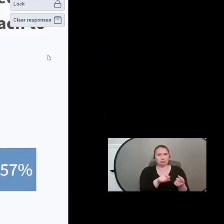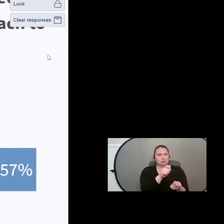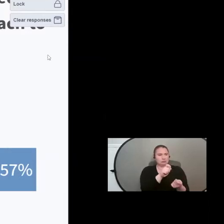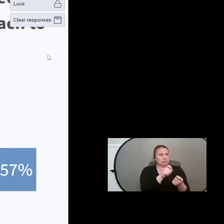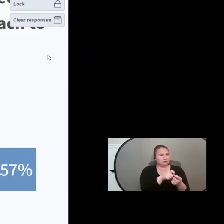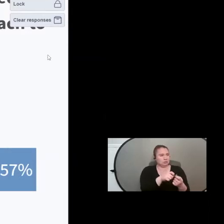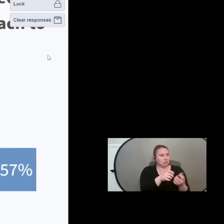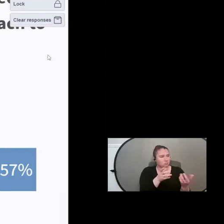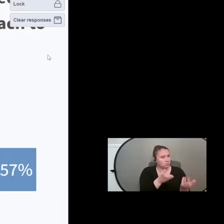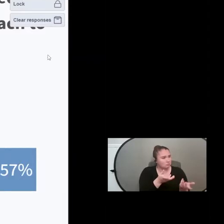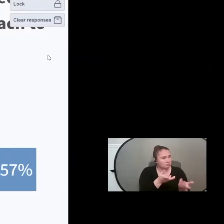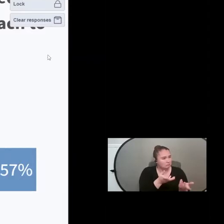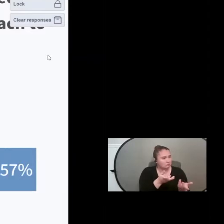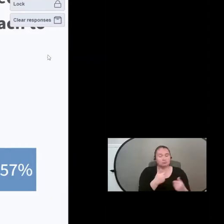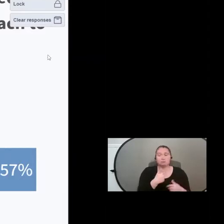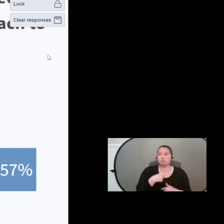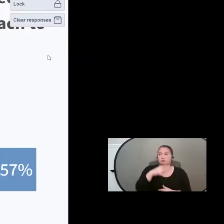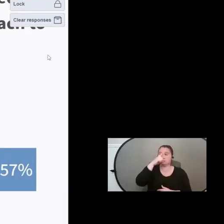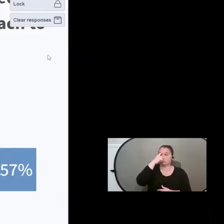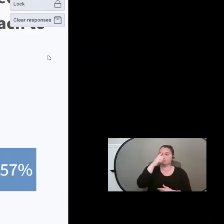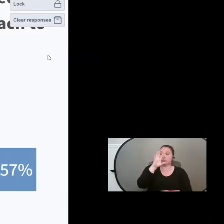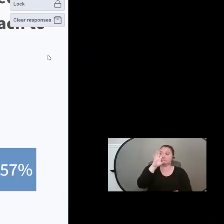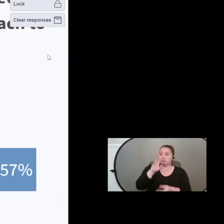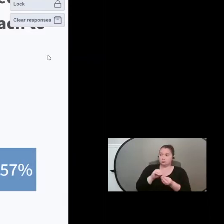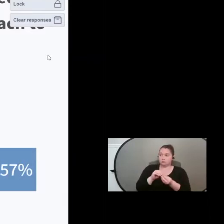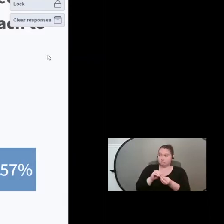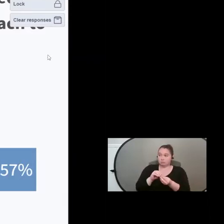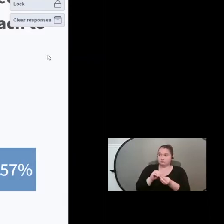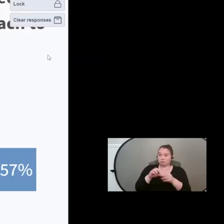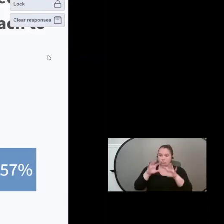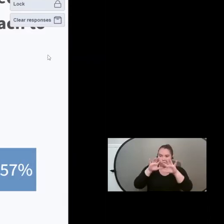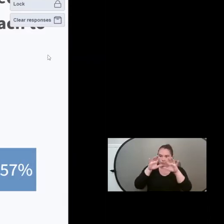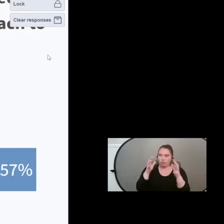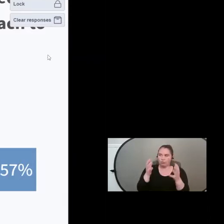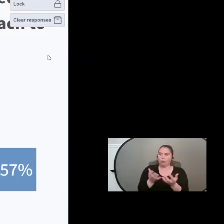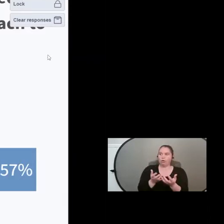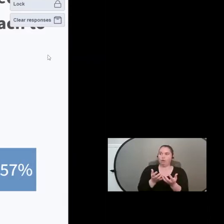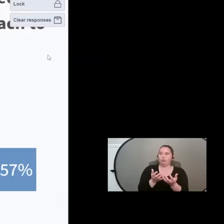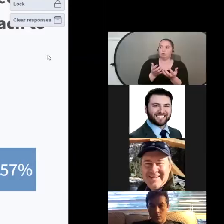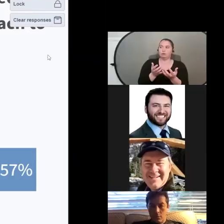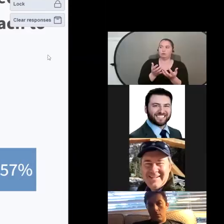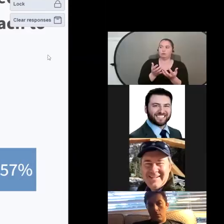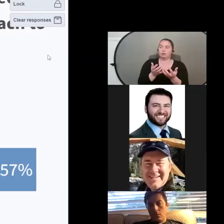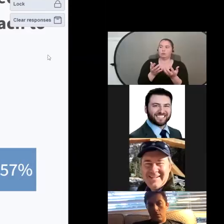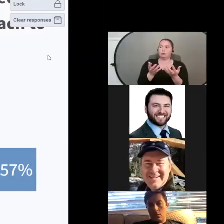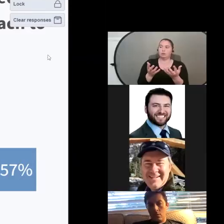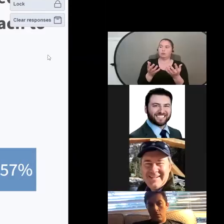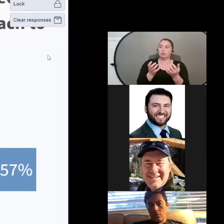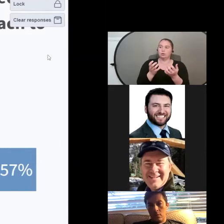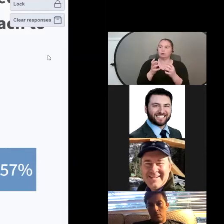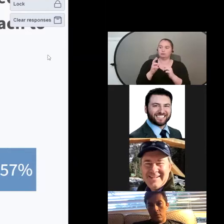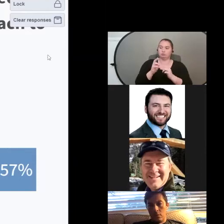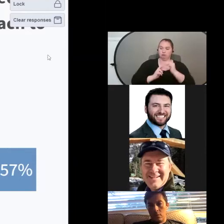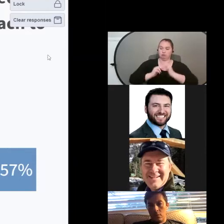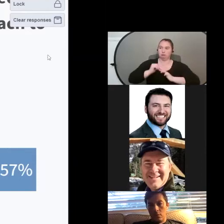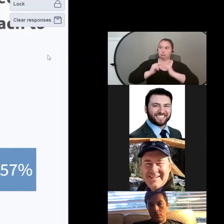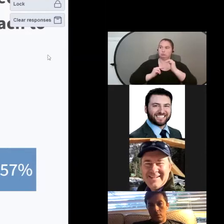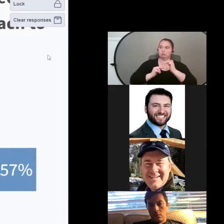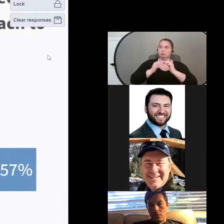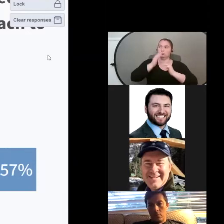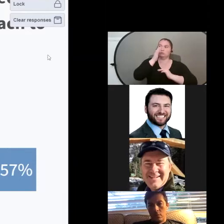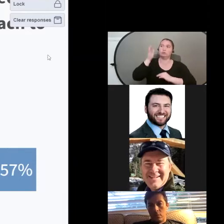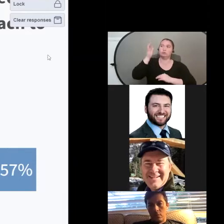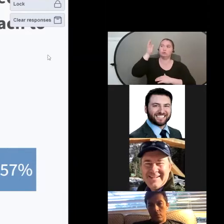we're looking at saying is that we want to align with the facility long-term vision goals.